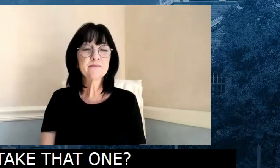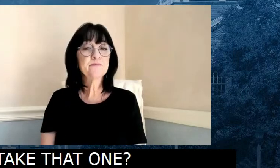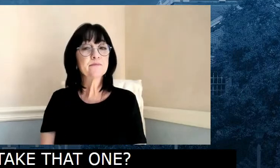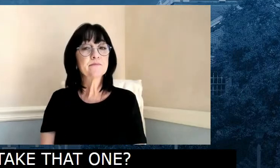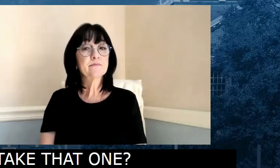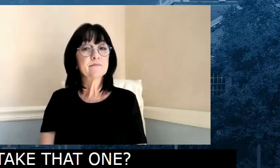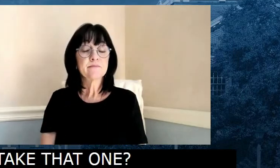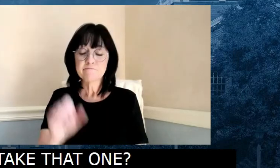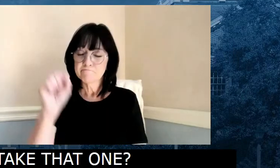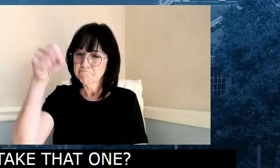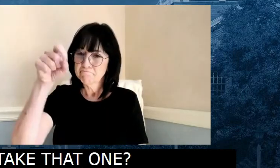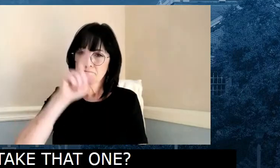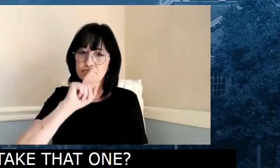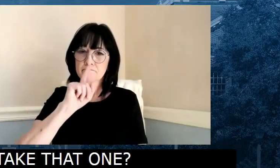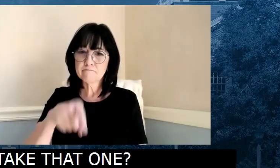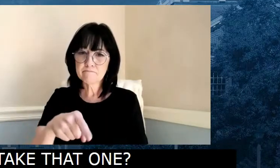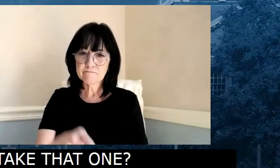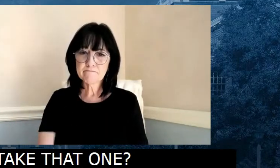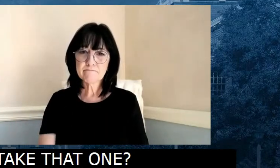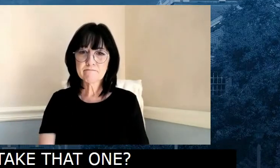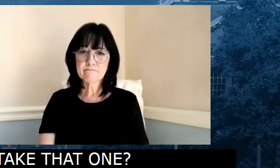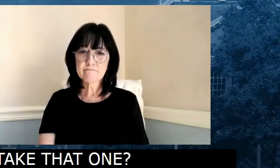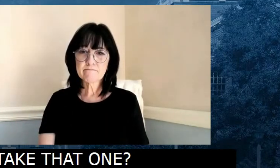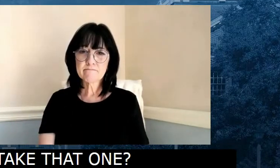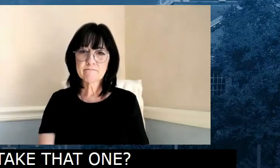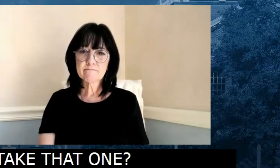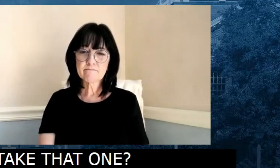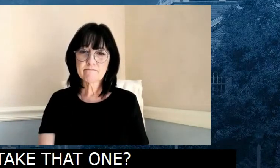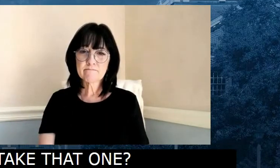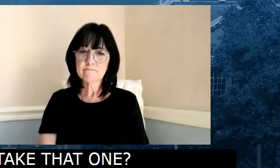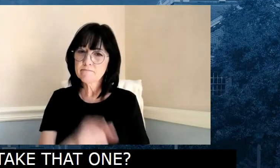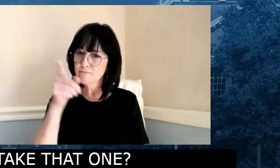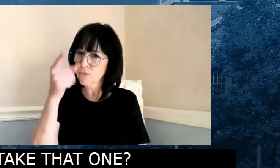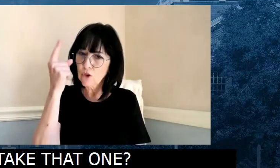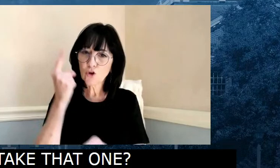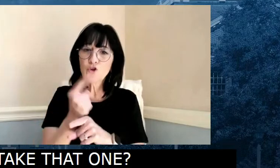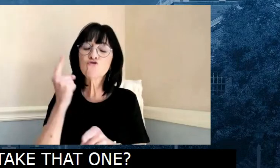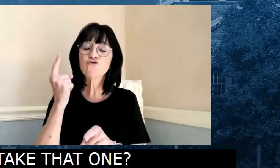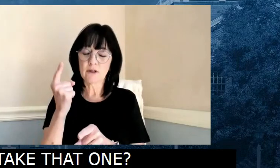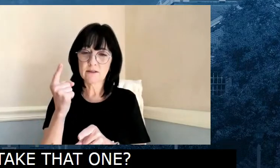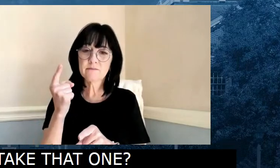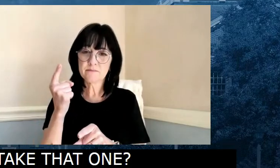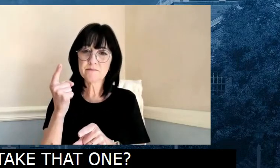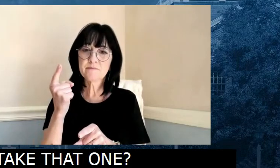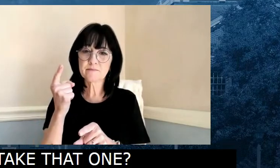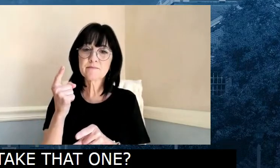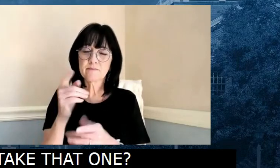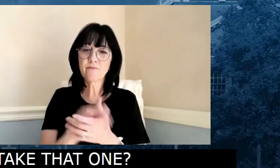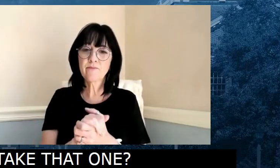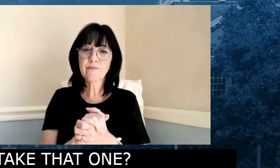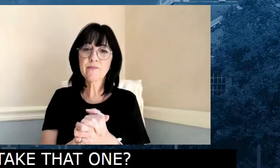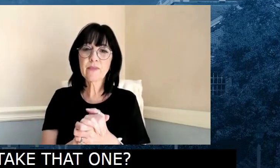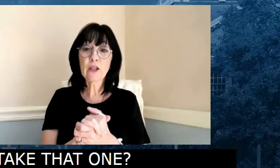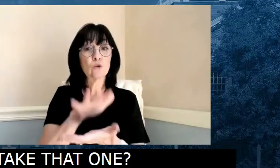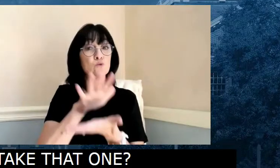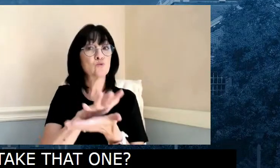Yeah, sure. So you are absolutely right about schools.